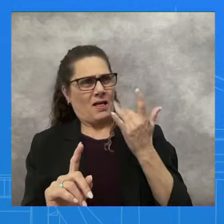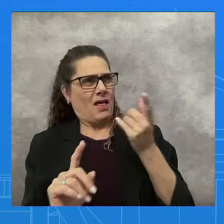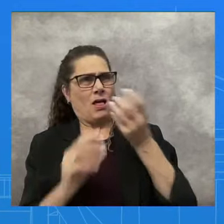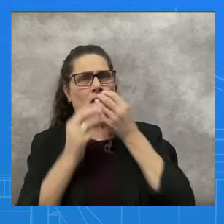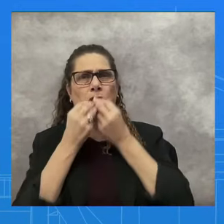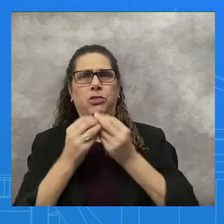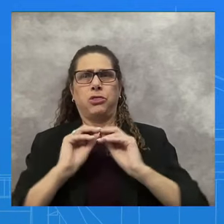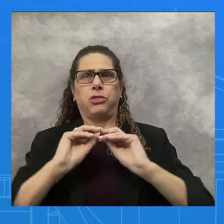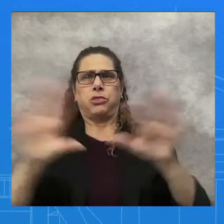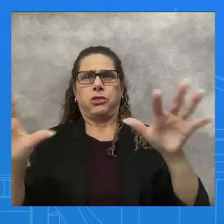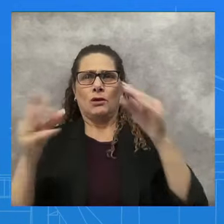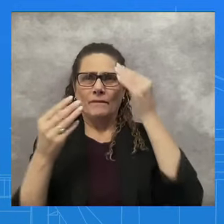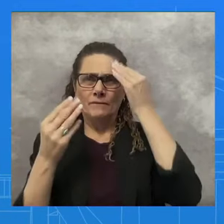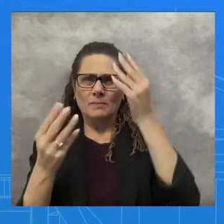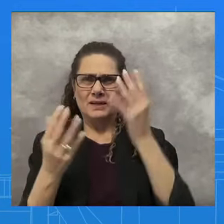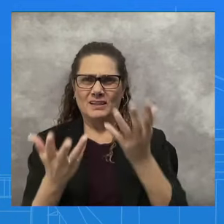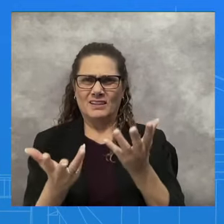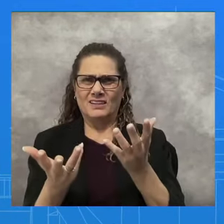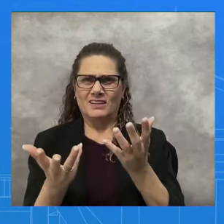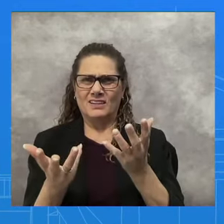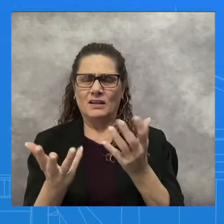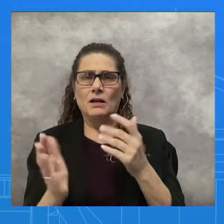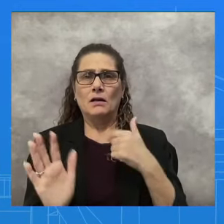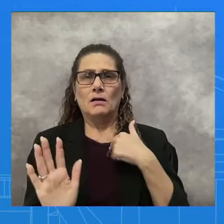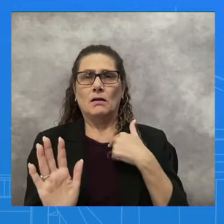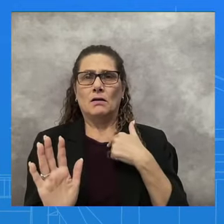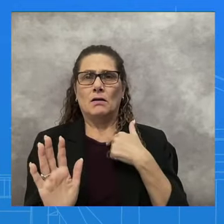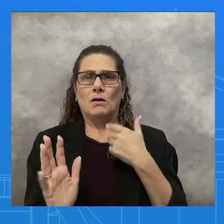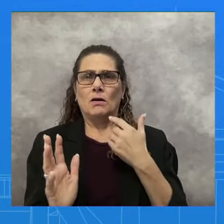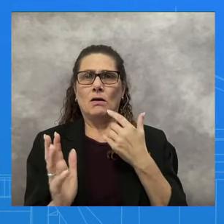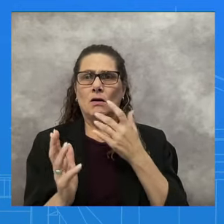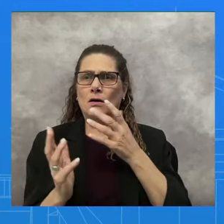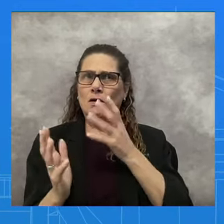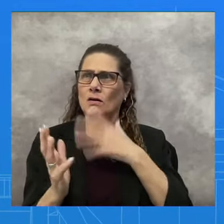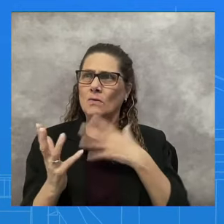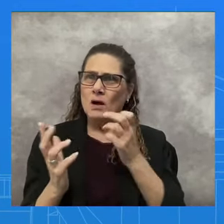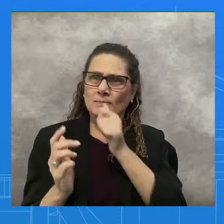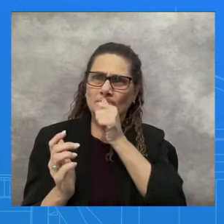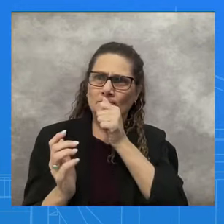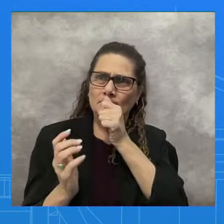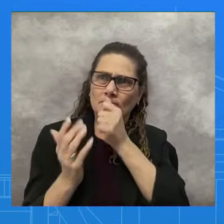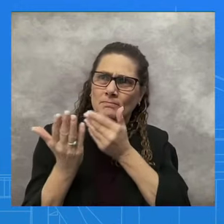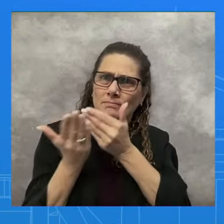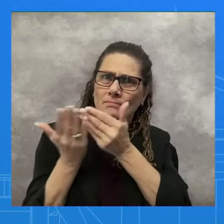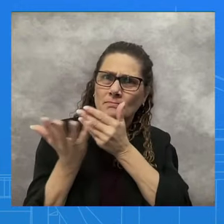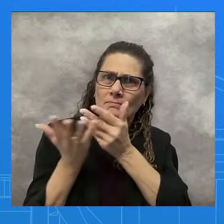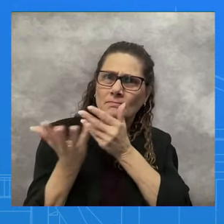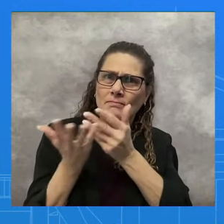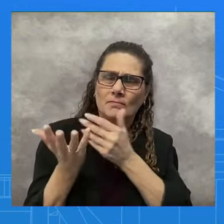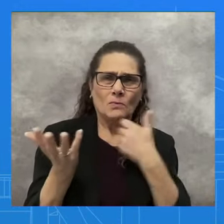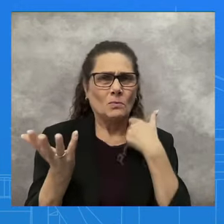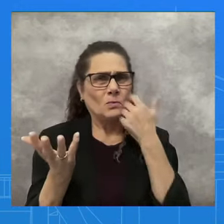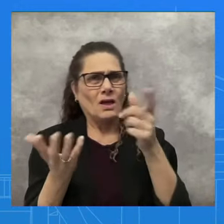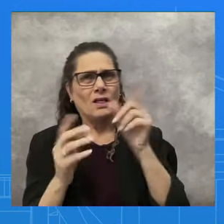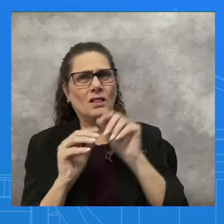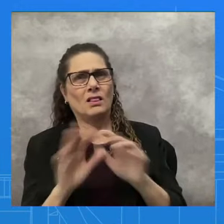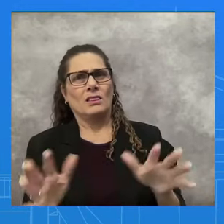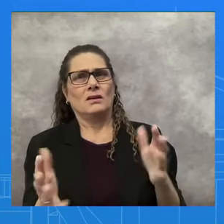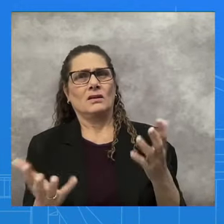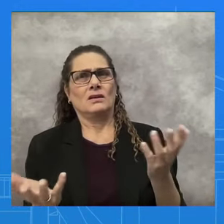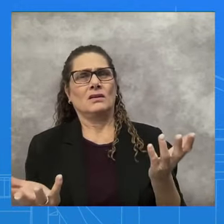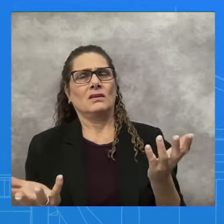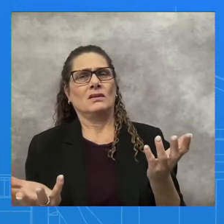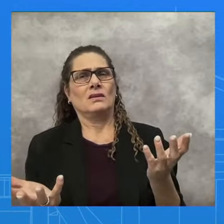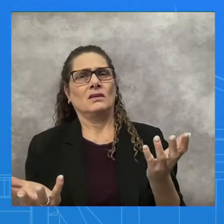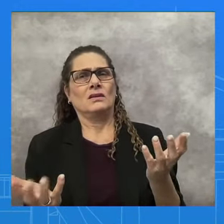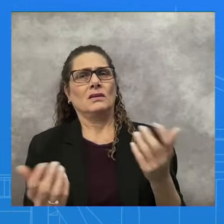private engagement rather than immediately publicizing the intelligence could be a much more effective approach. We agree with that,